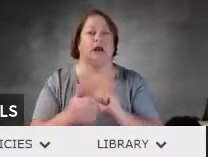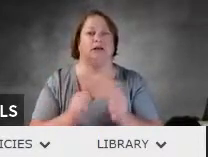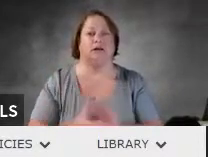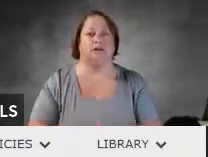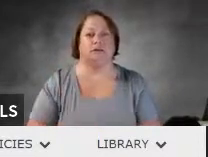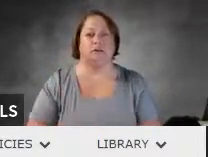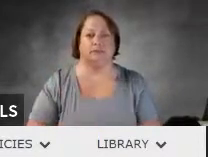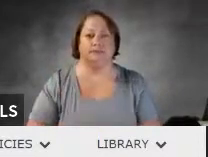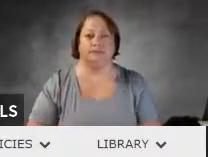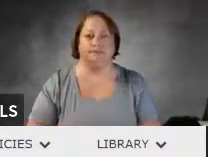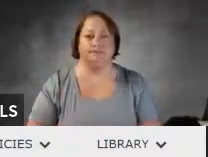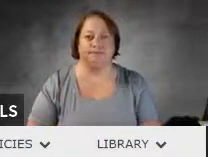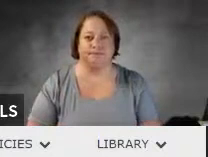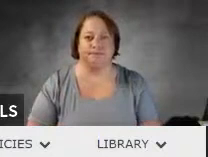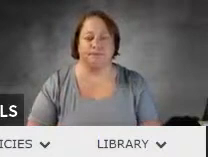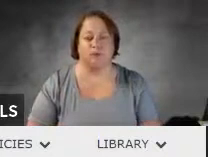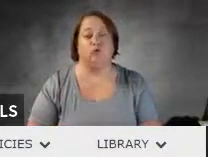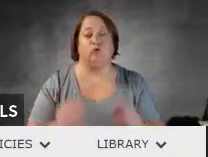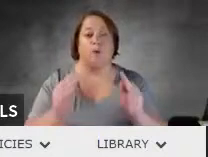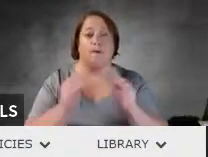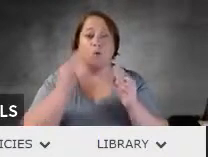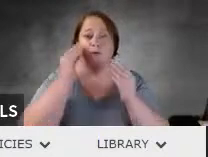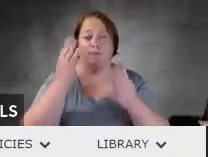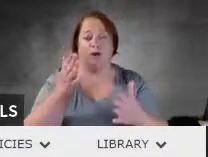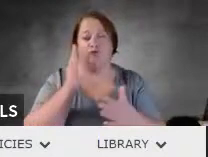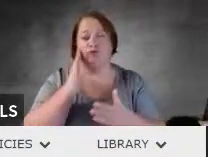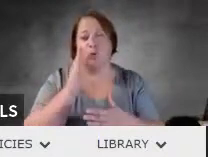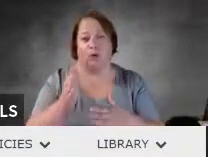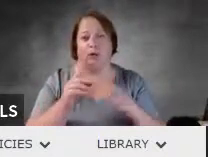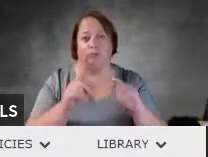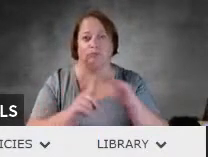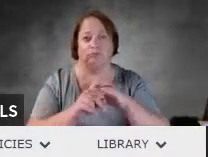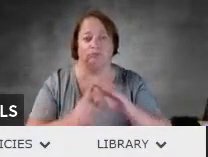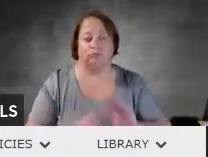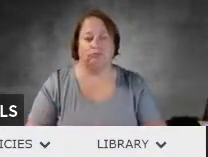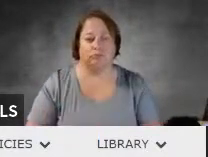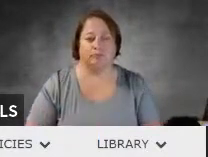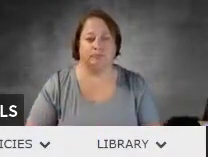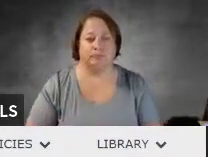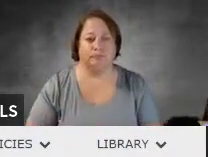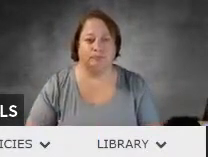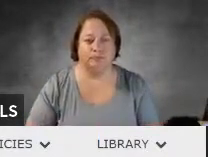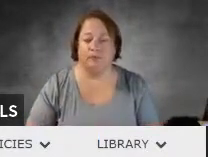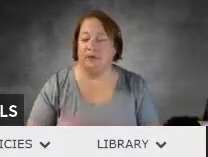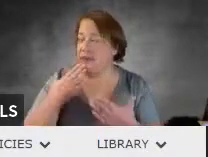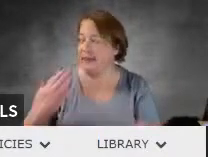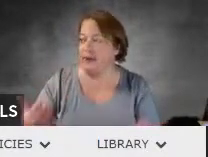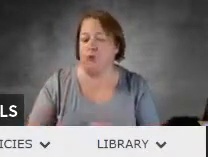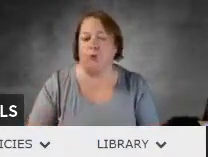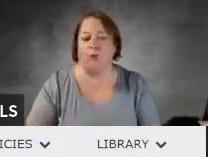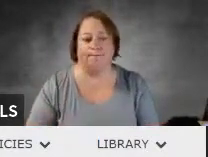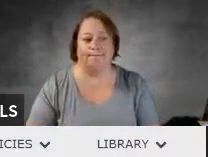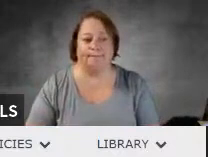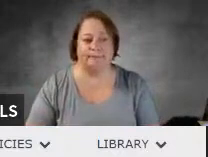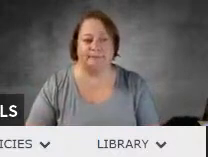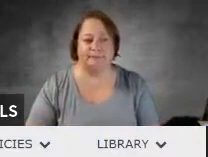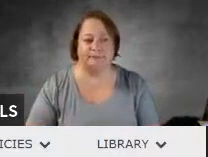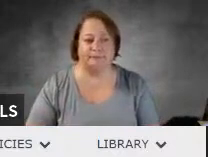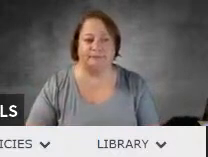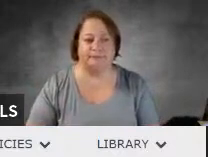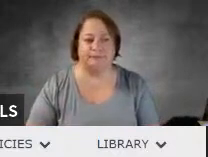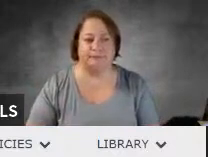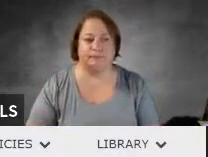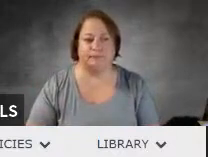contest. So more information to follow. Thank you. You're welcome.